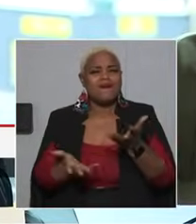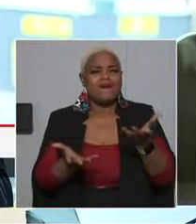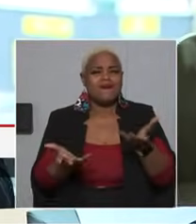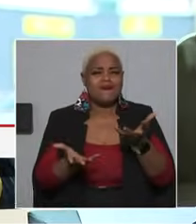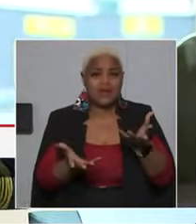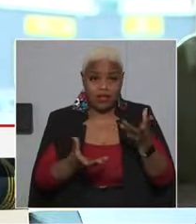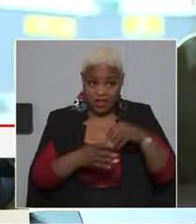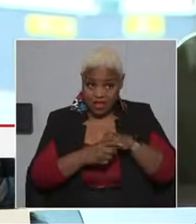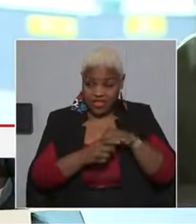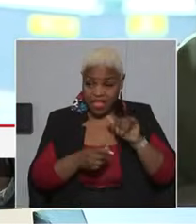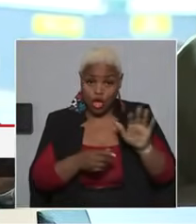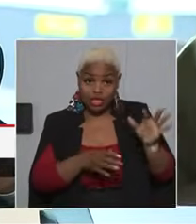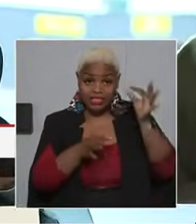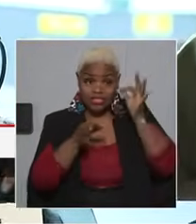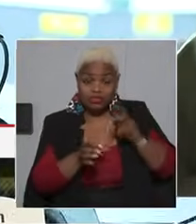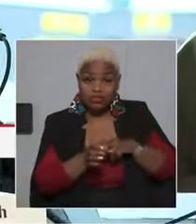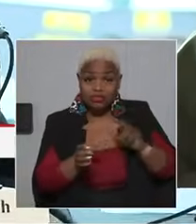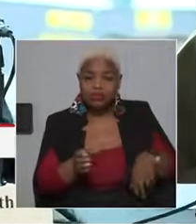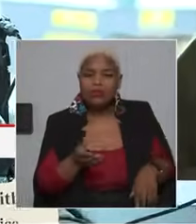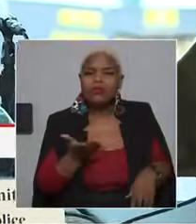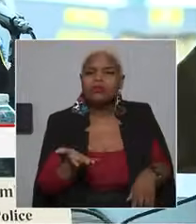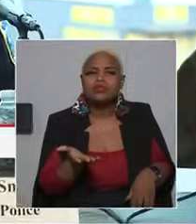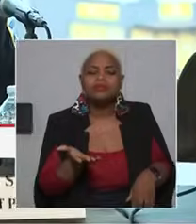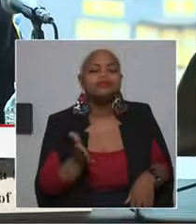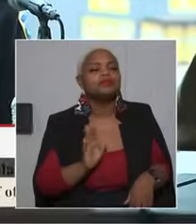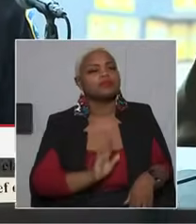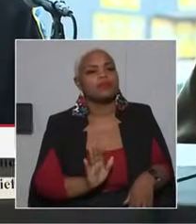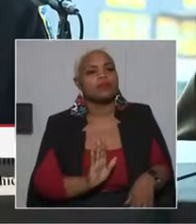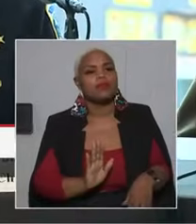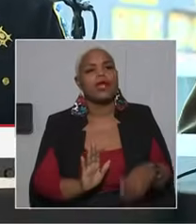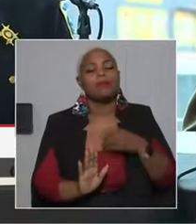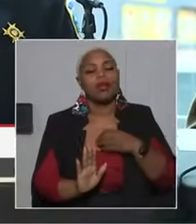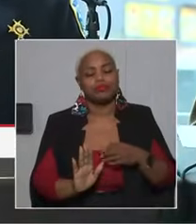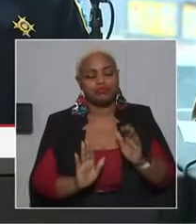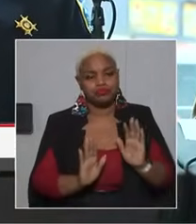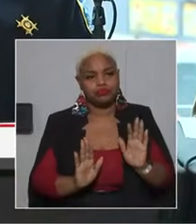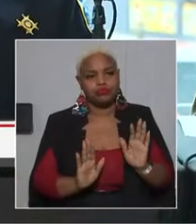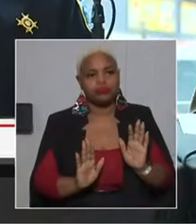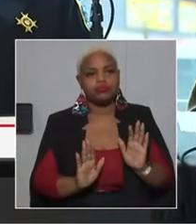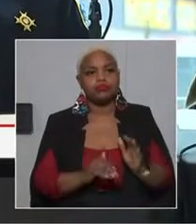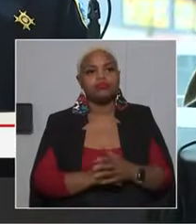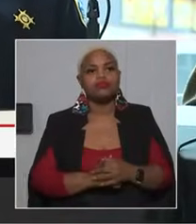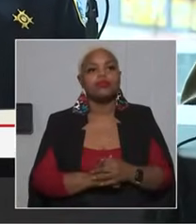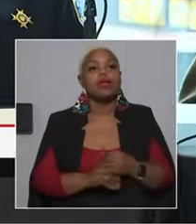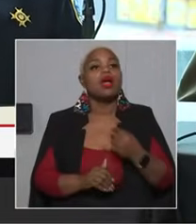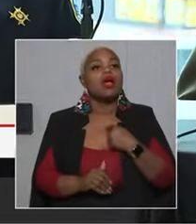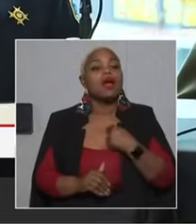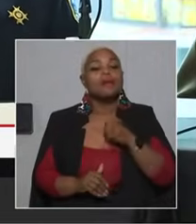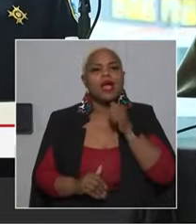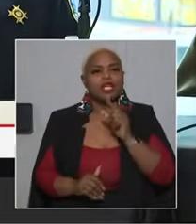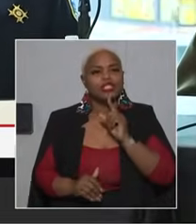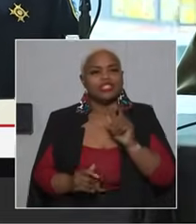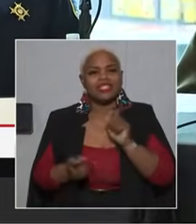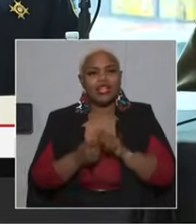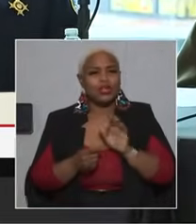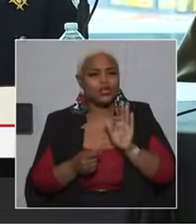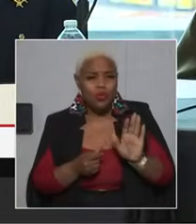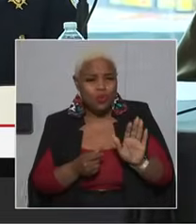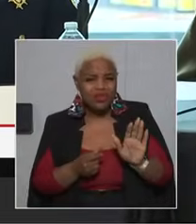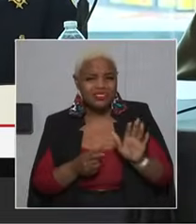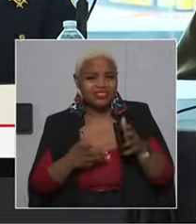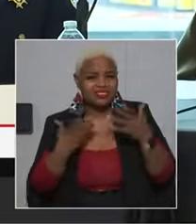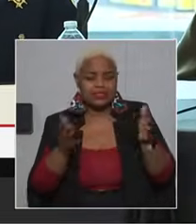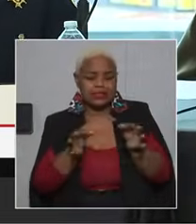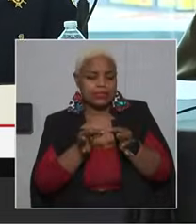that decision? Chief, can I just start? And I'm not really sure what statement you're